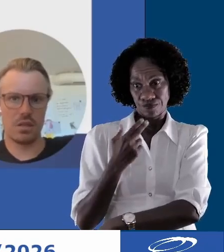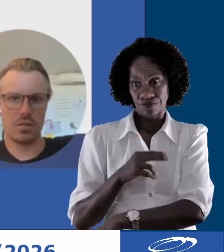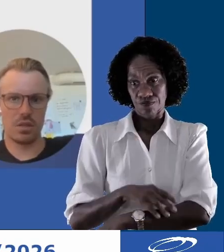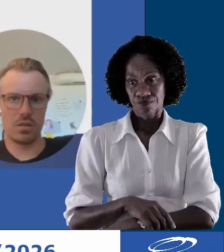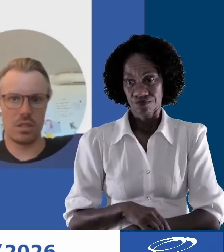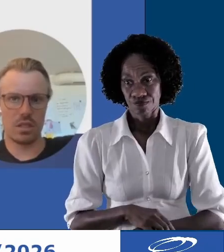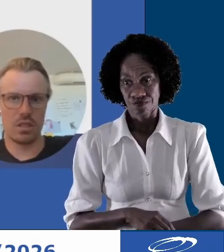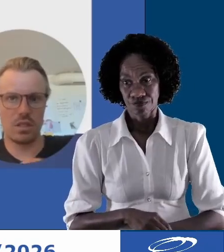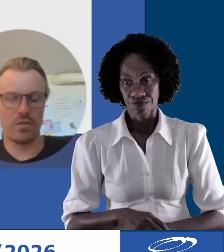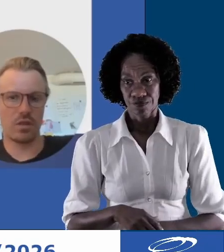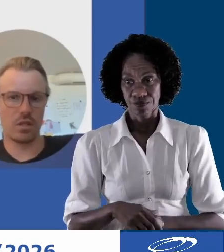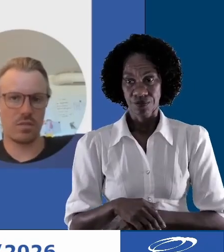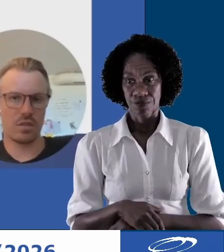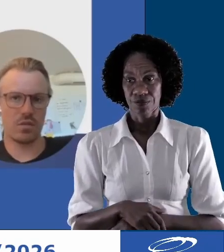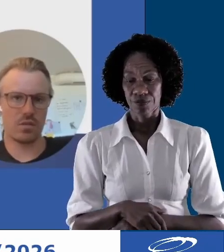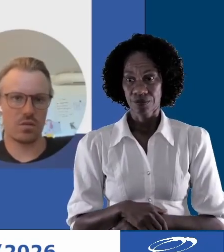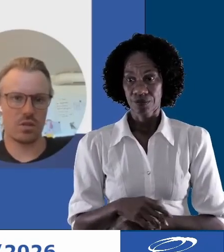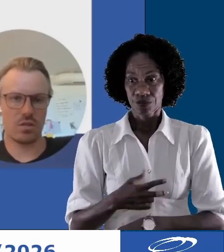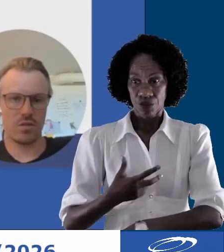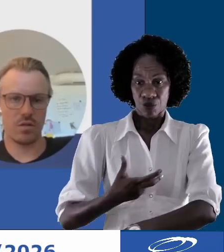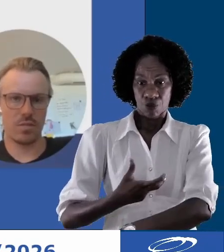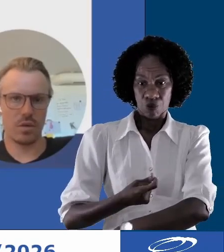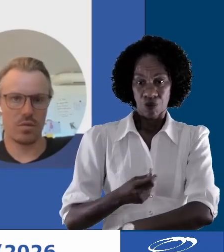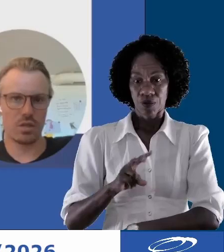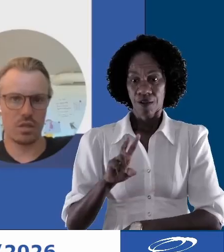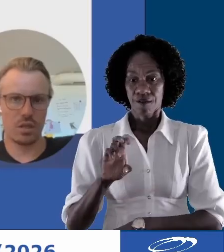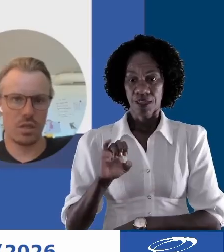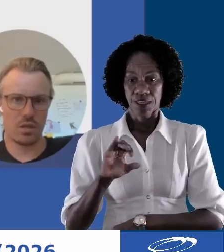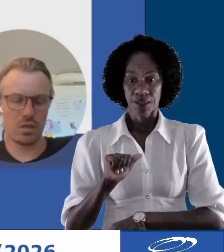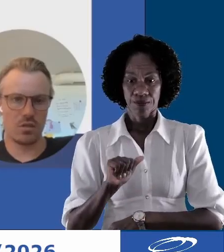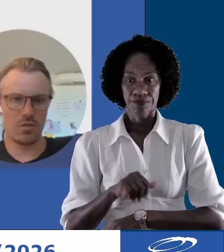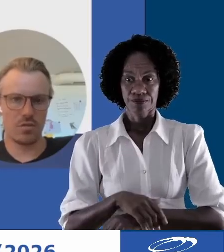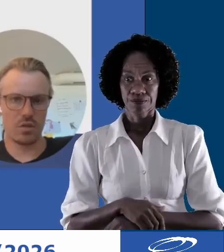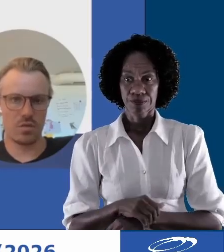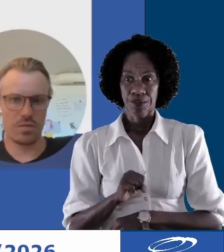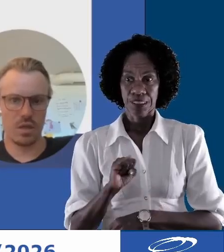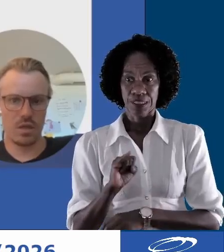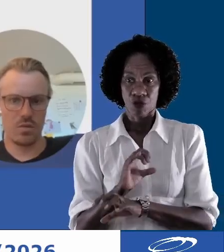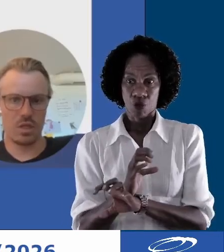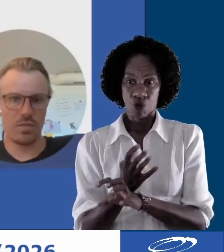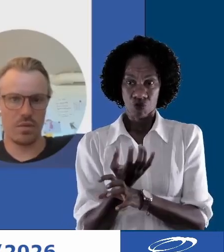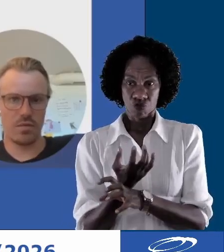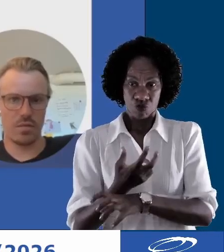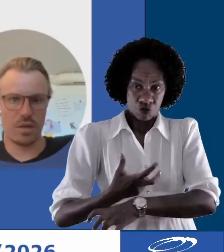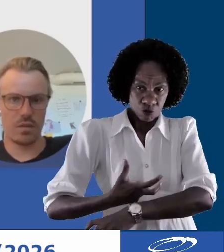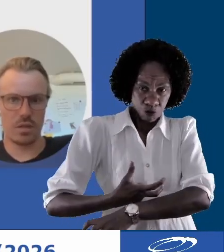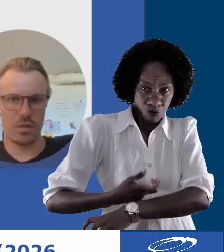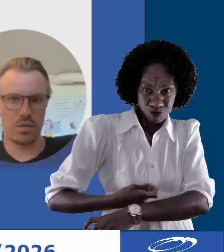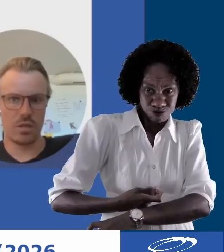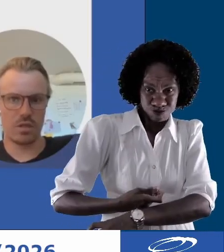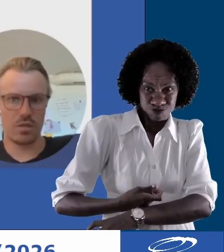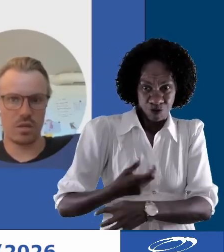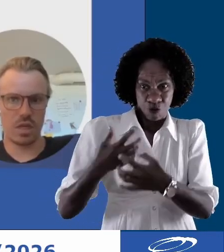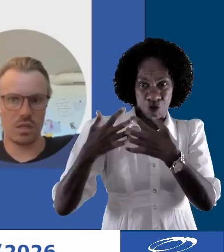in which we assess cefuroxime tissue concentration following bolus and continuous infusion. We sample from plasma,